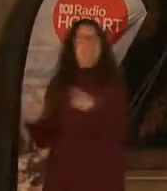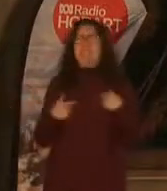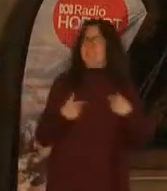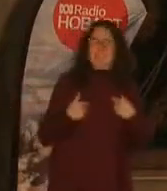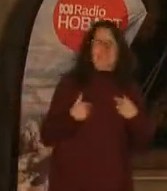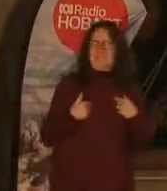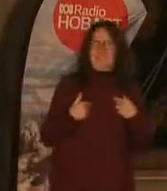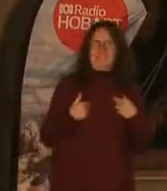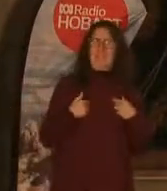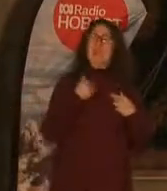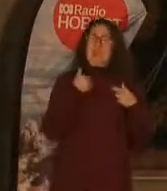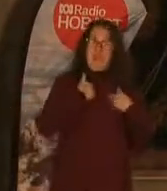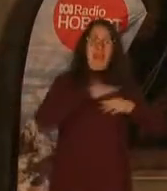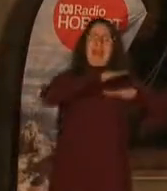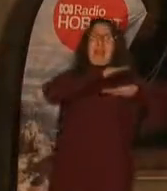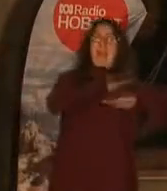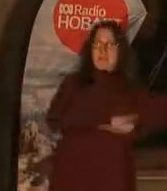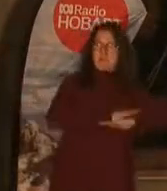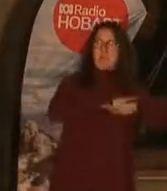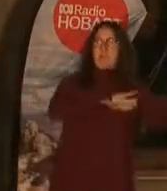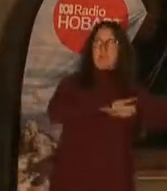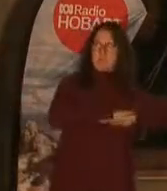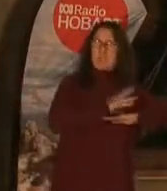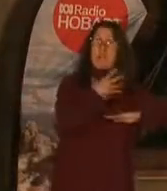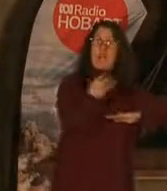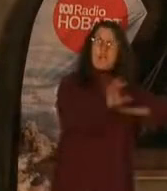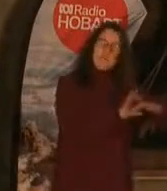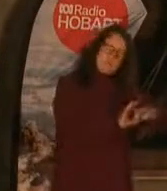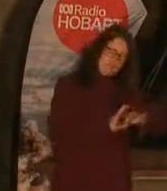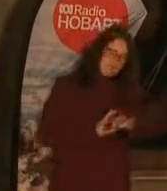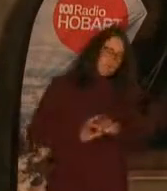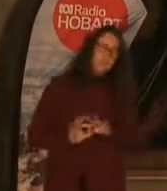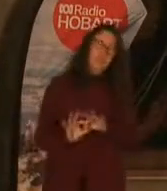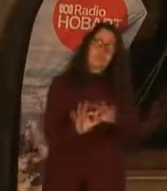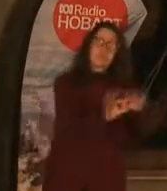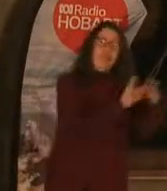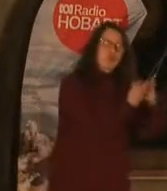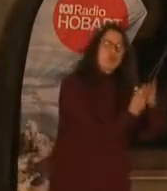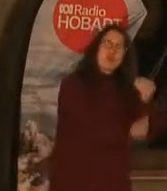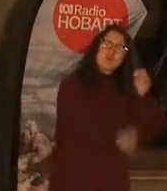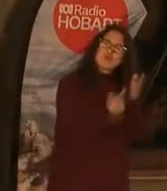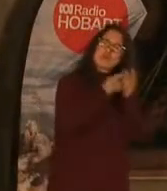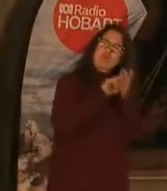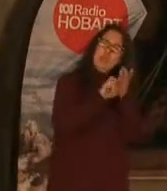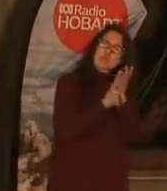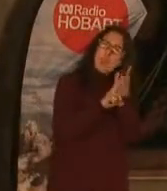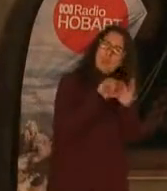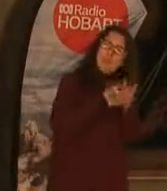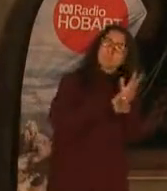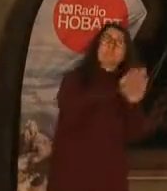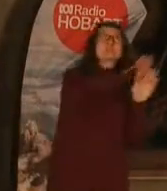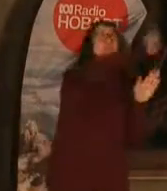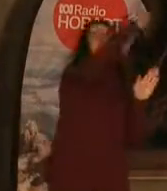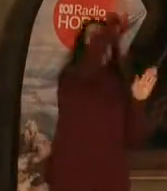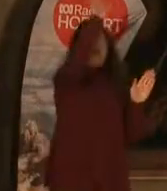of country and the resources and, you know, sky country, sea